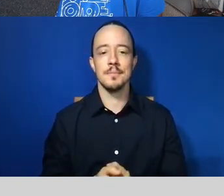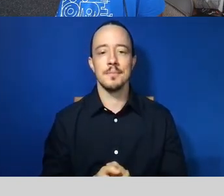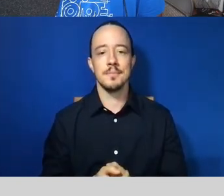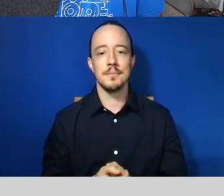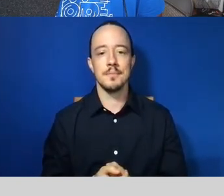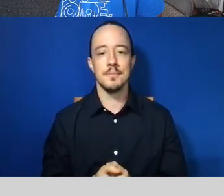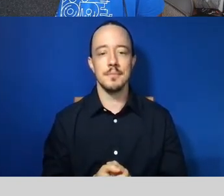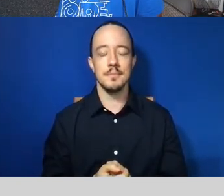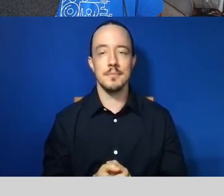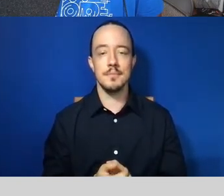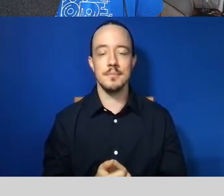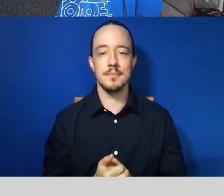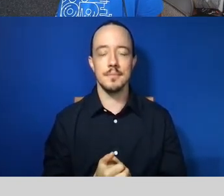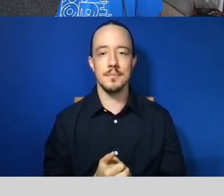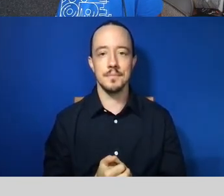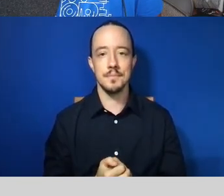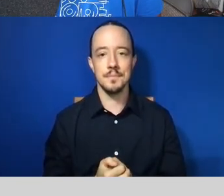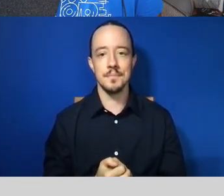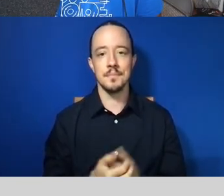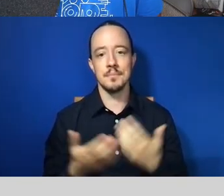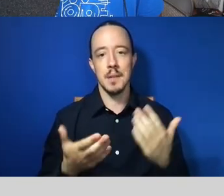description